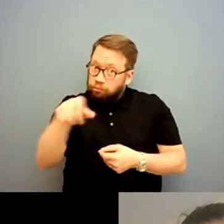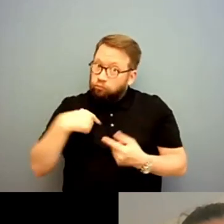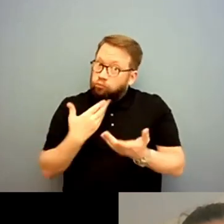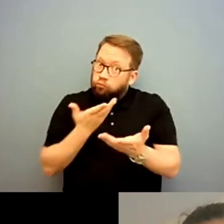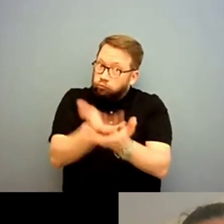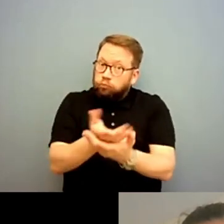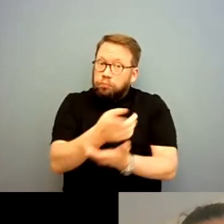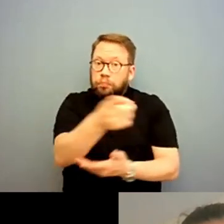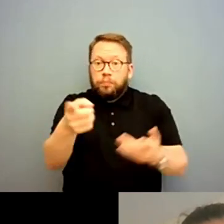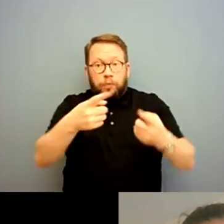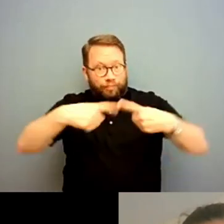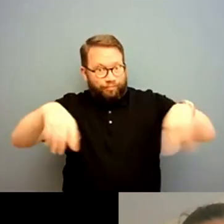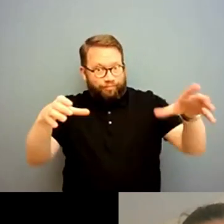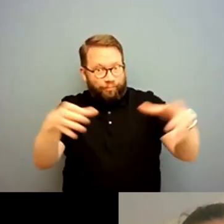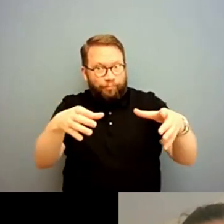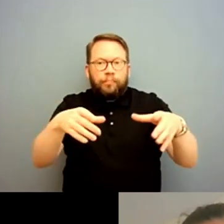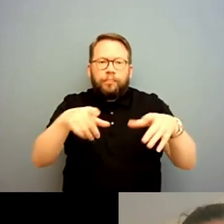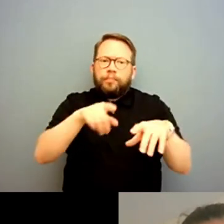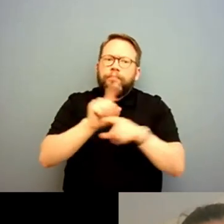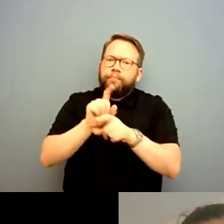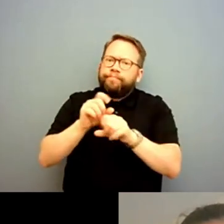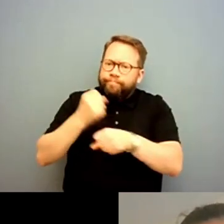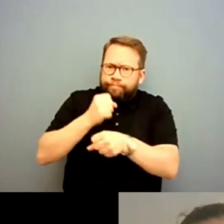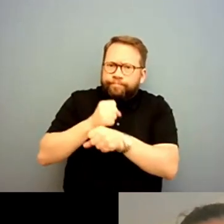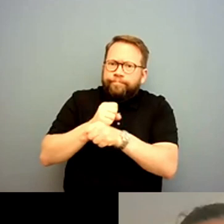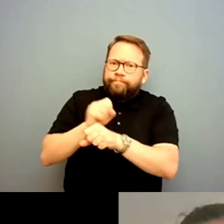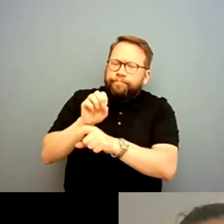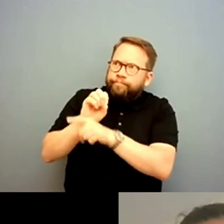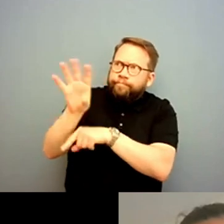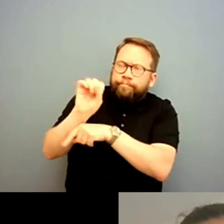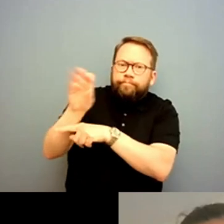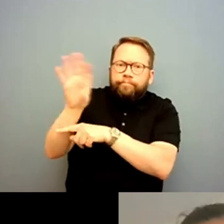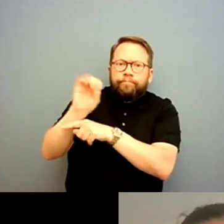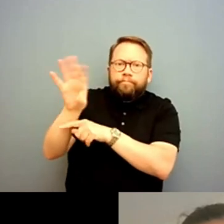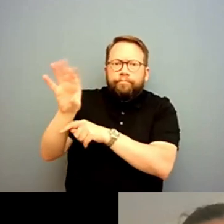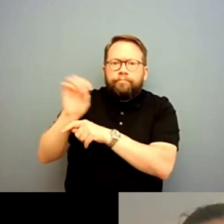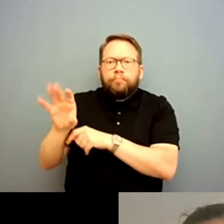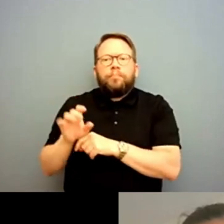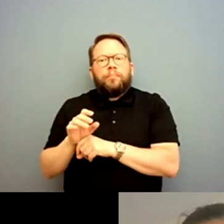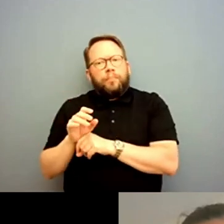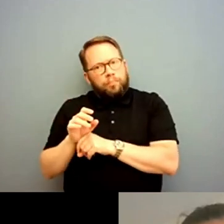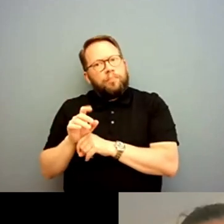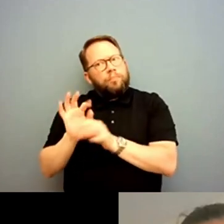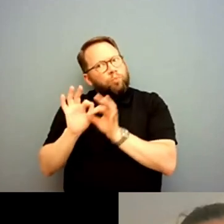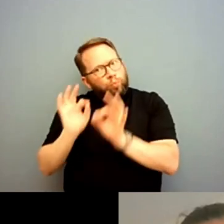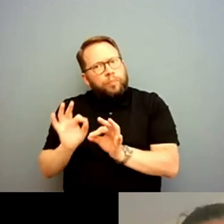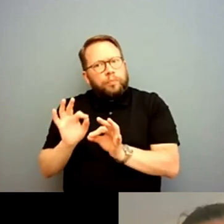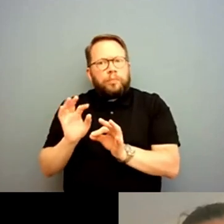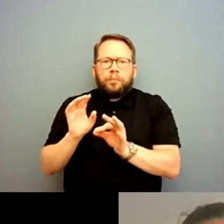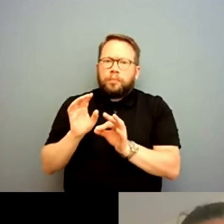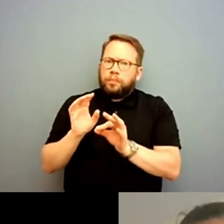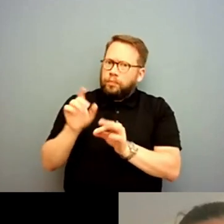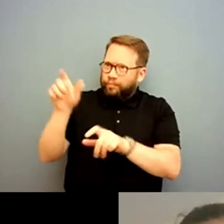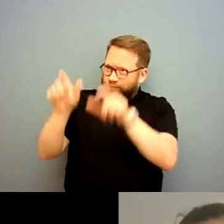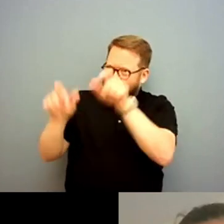that convention, even from the narrow perspective of the rights of Indigenous persons with dementia and how